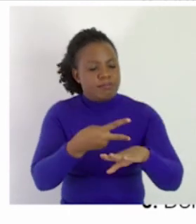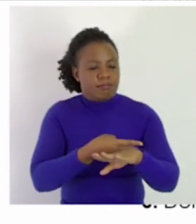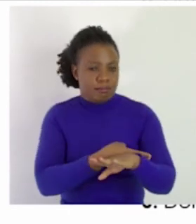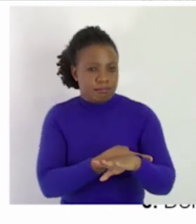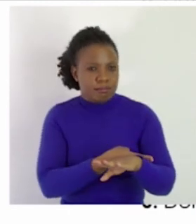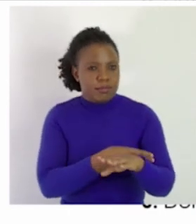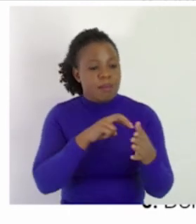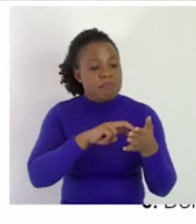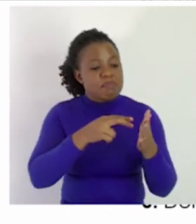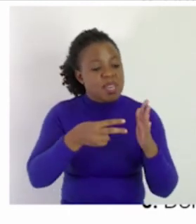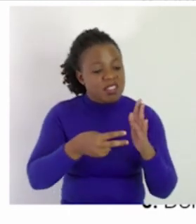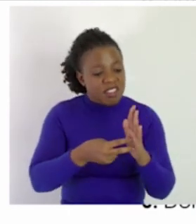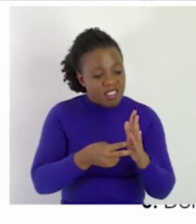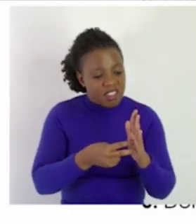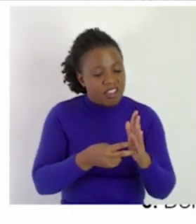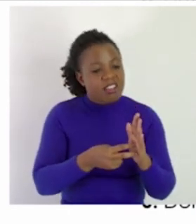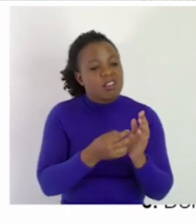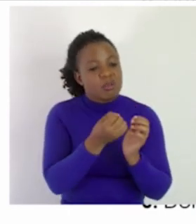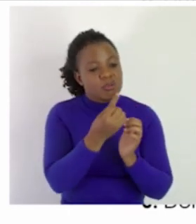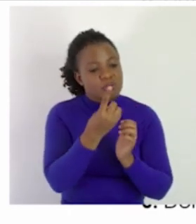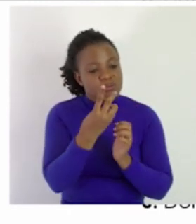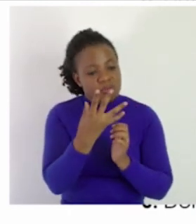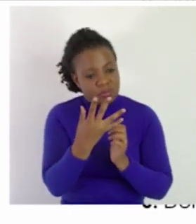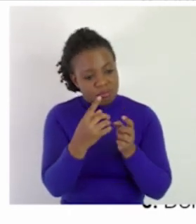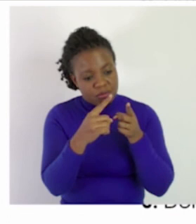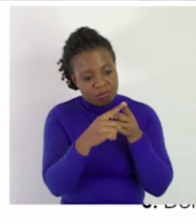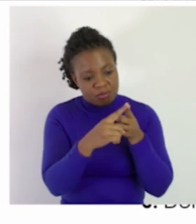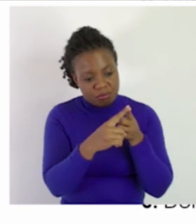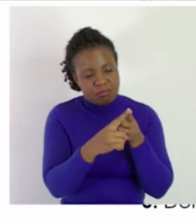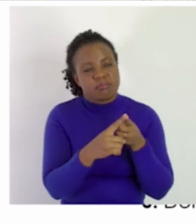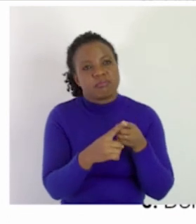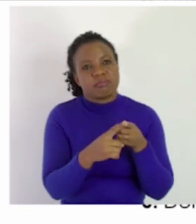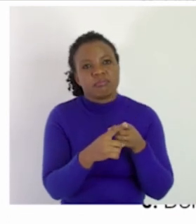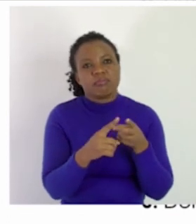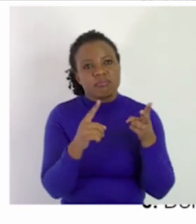means you can actually count them. 1, 2, 3, 4, 5.